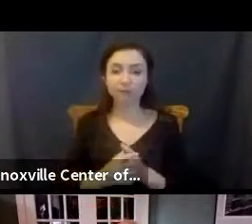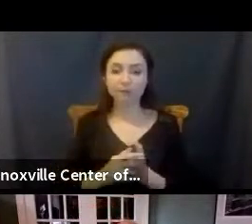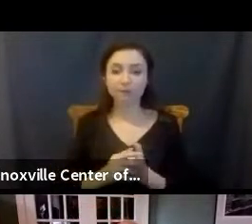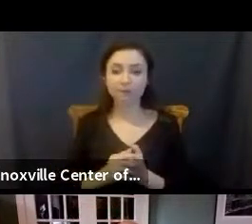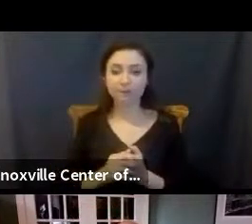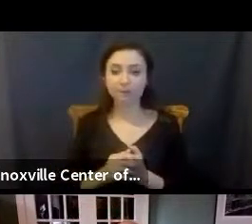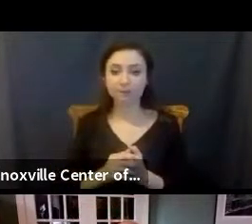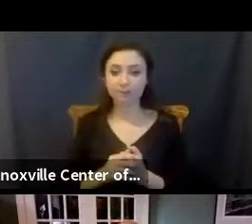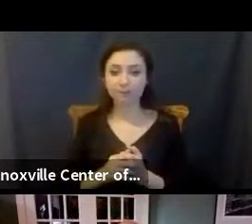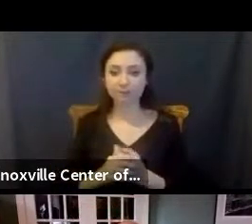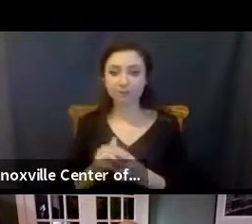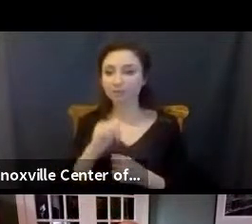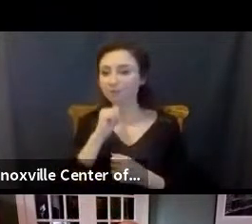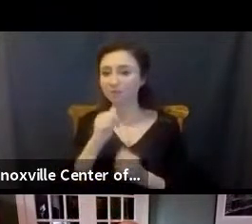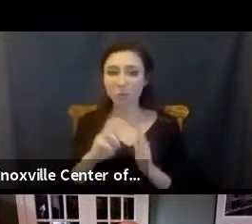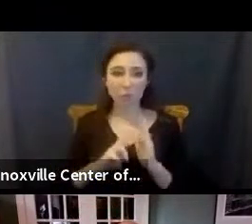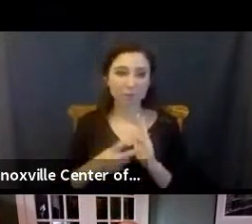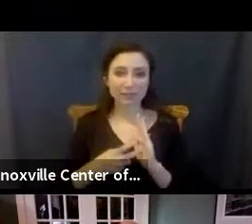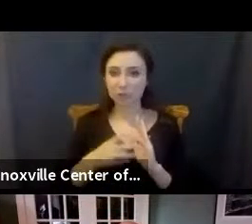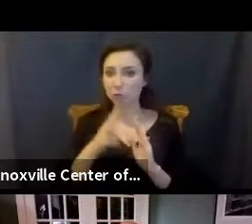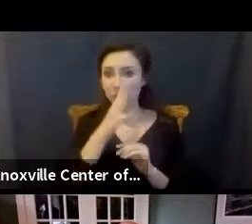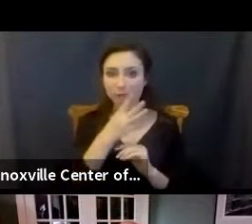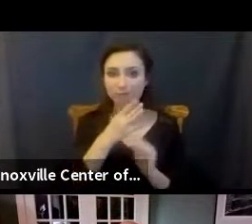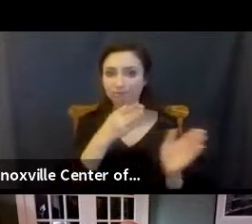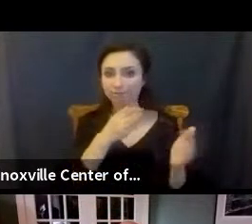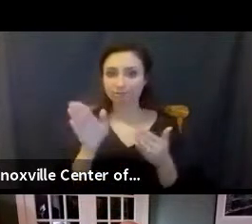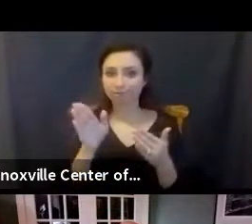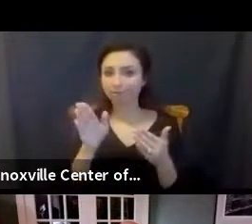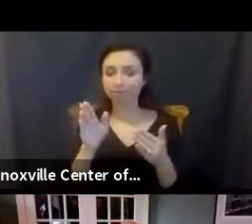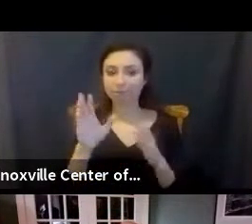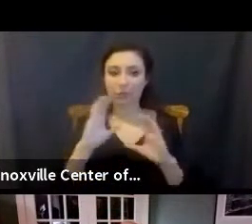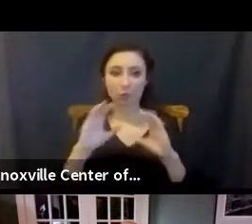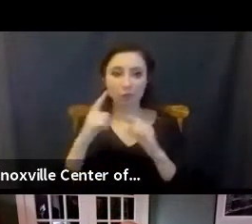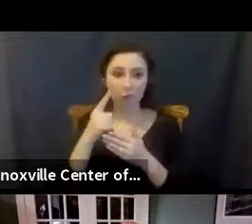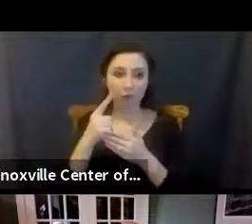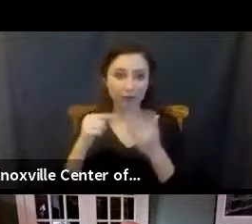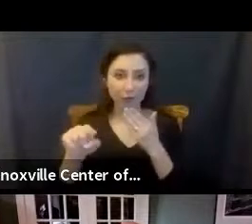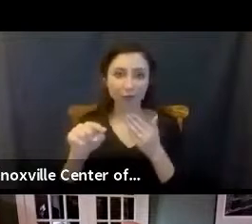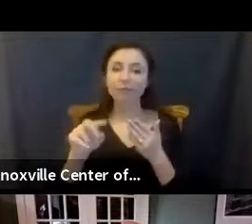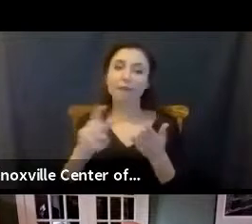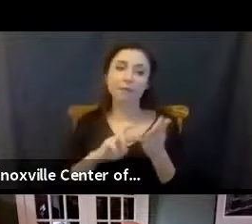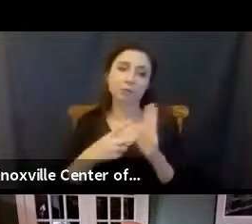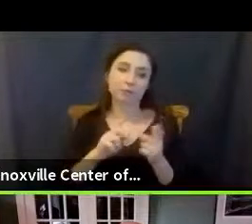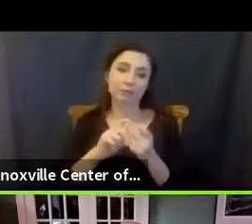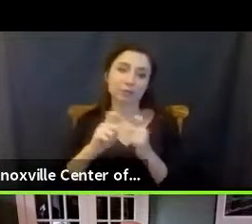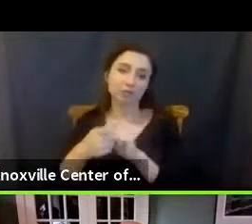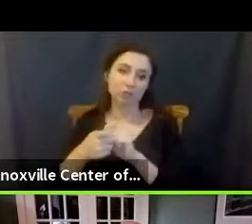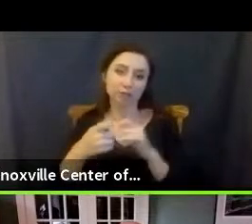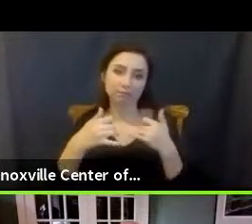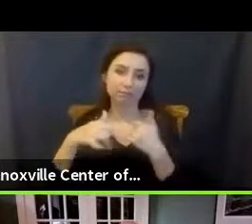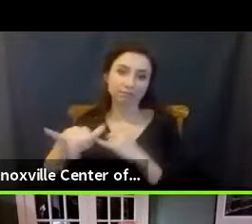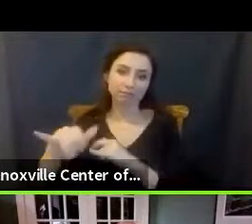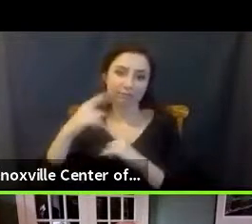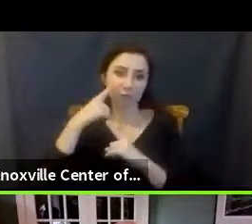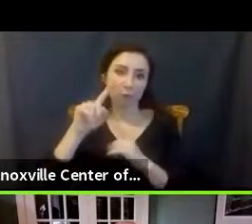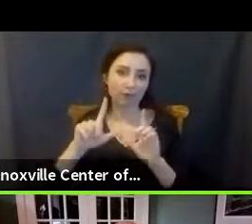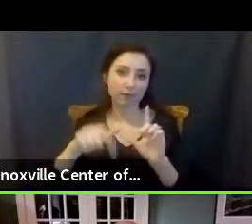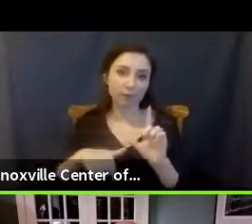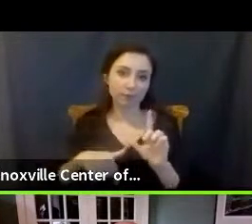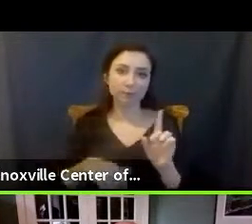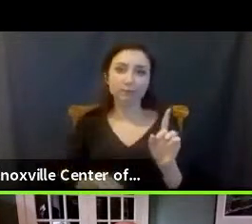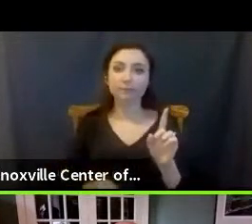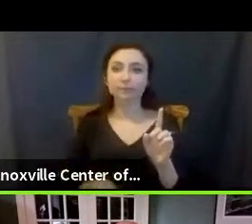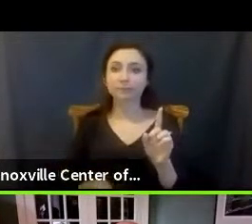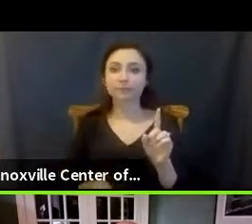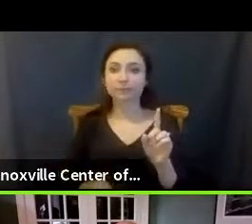2020-4. I'm not saying to defer the conversation the next week. I'm saying to align the expiration. One thing that would be of concern